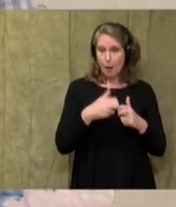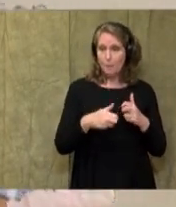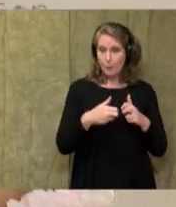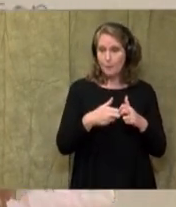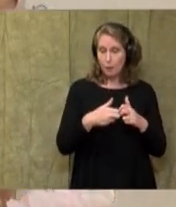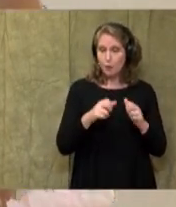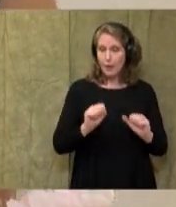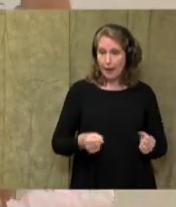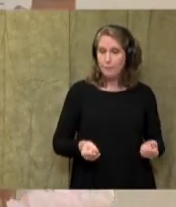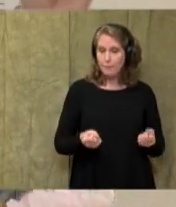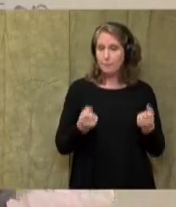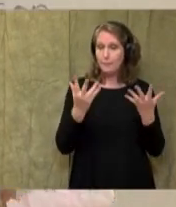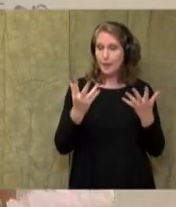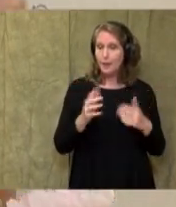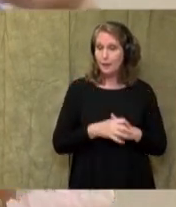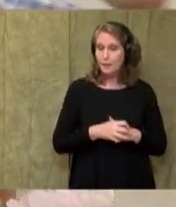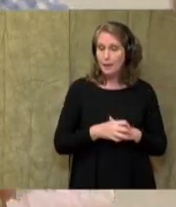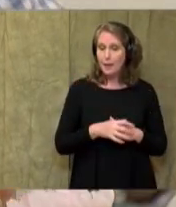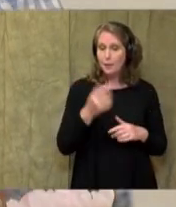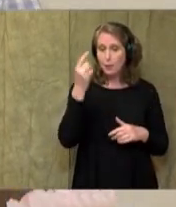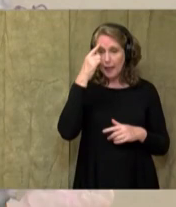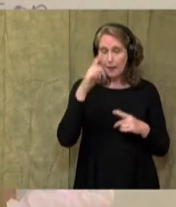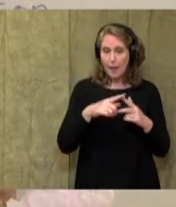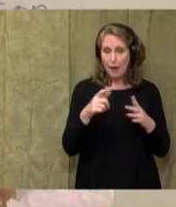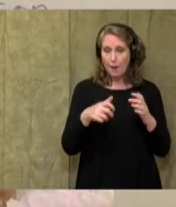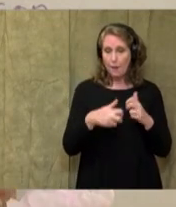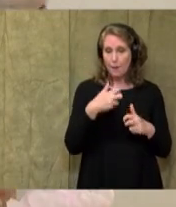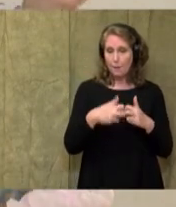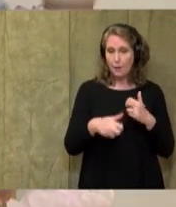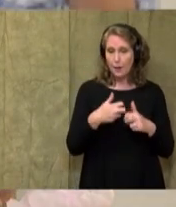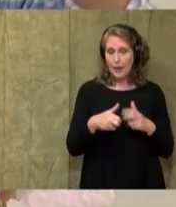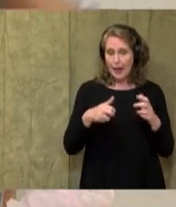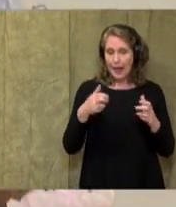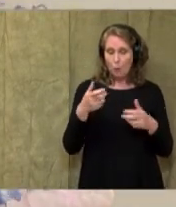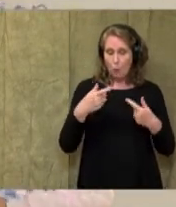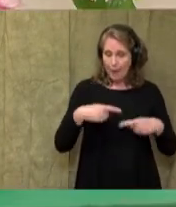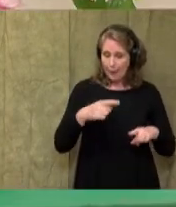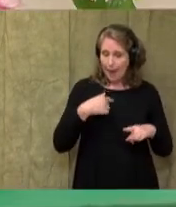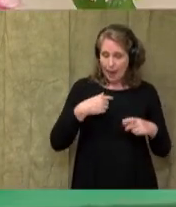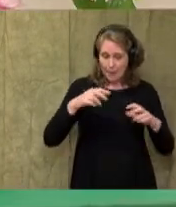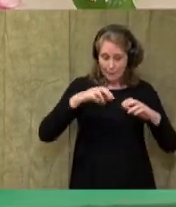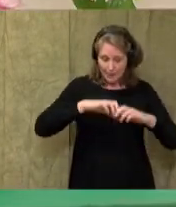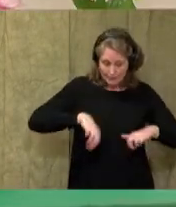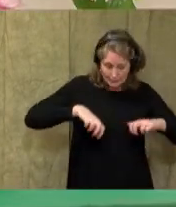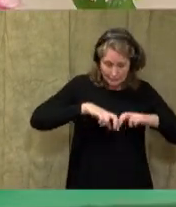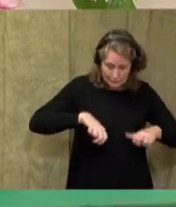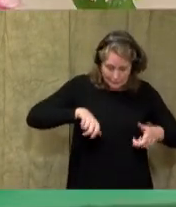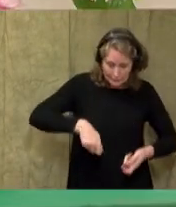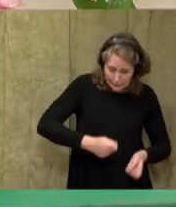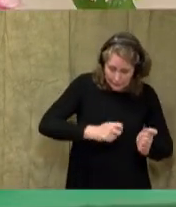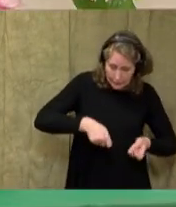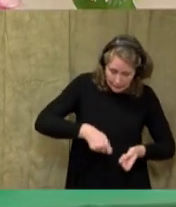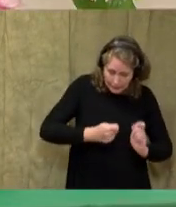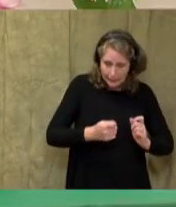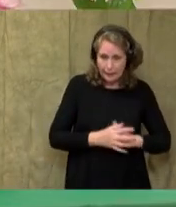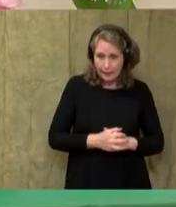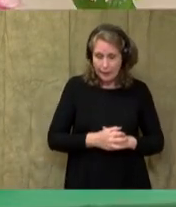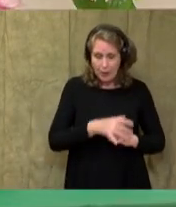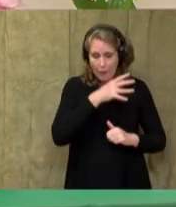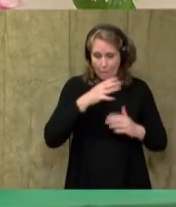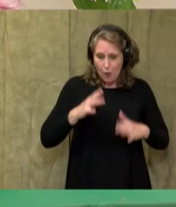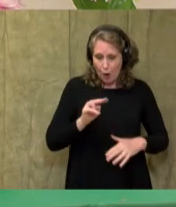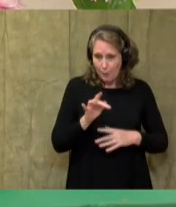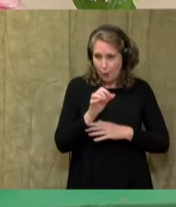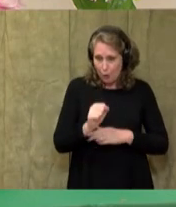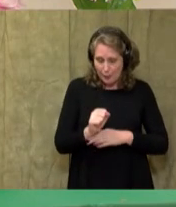right? So be thinking about the problem as I'm doing my digging, okay? Farmer Nolan's getting